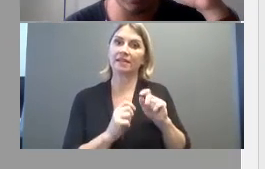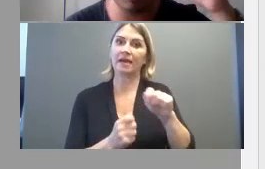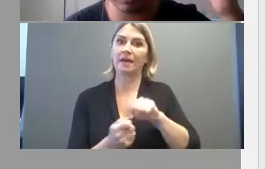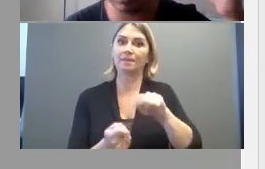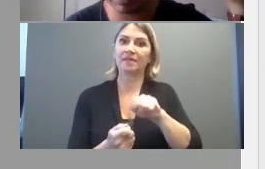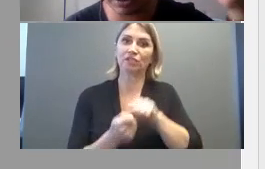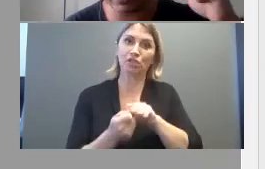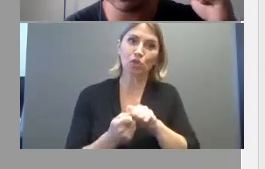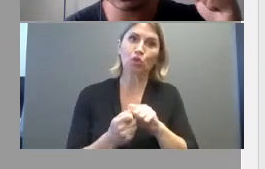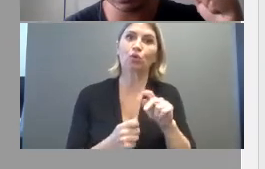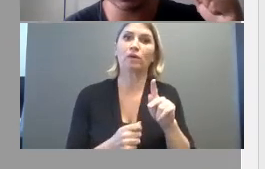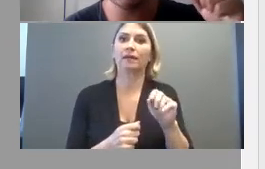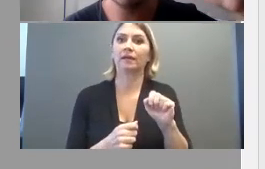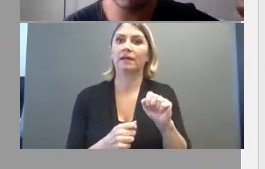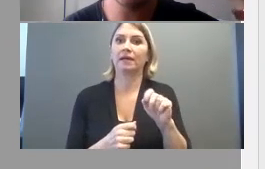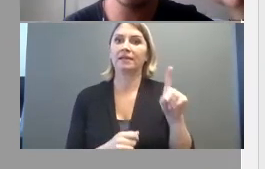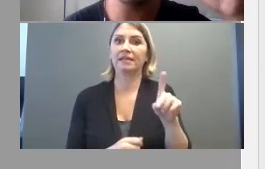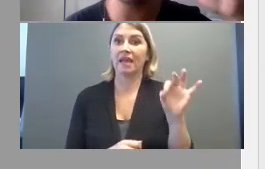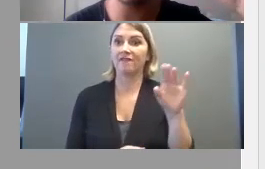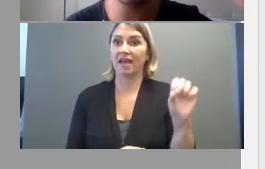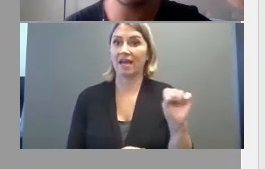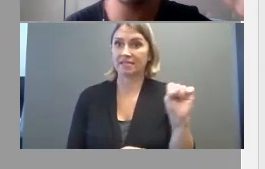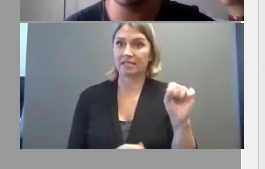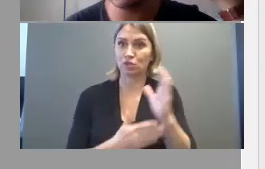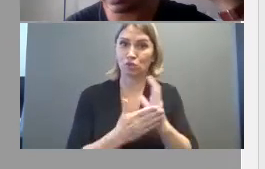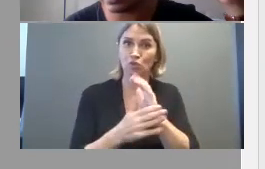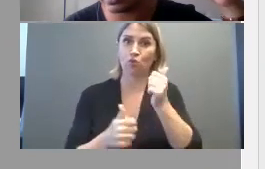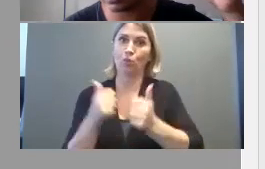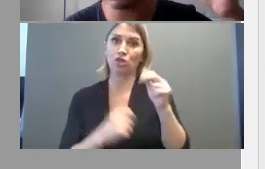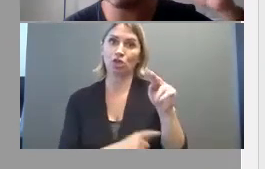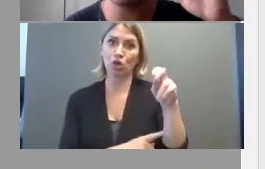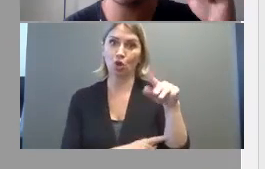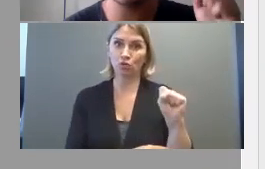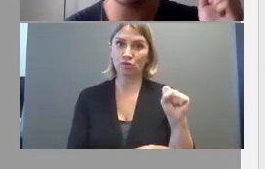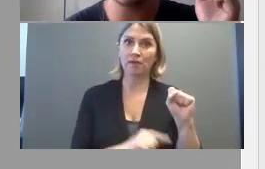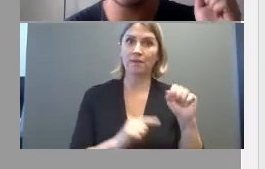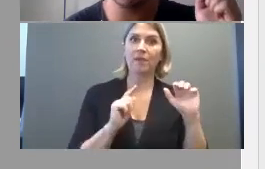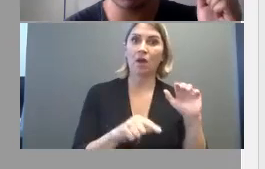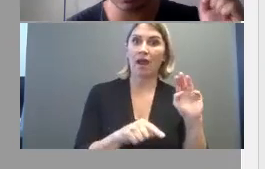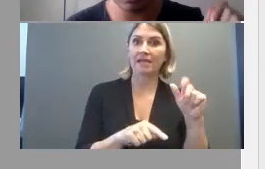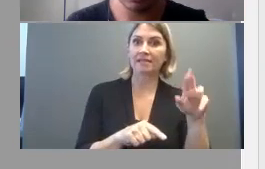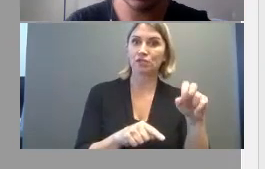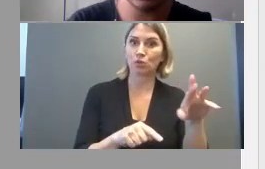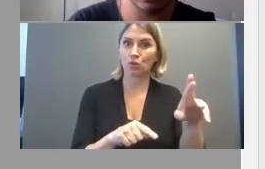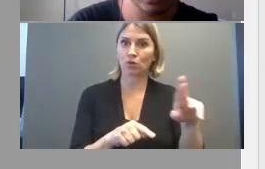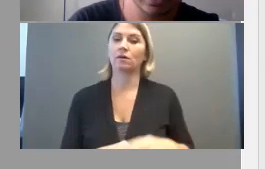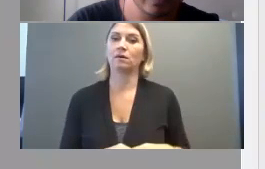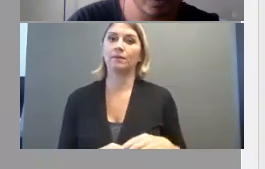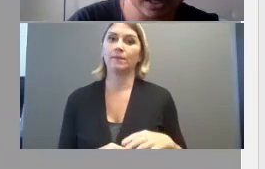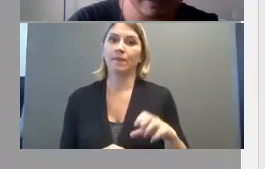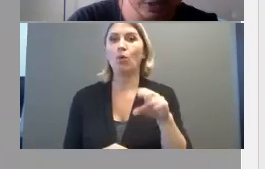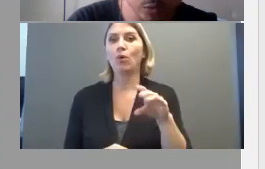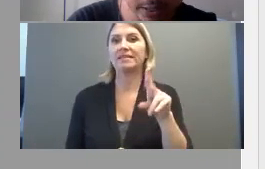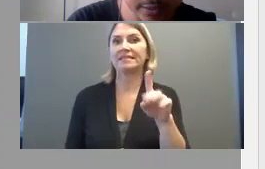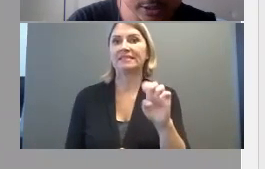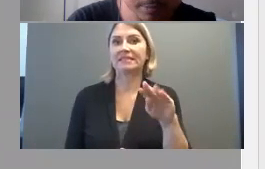particular DFS search, which nodes are considered to be their ancestors and which nodes are considered to be their descendants.